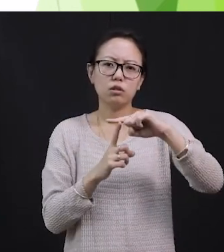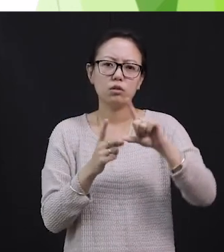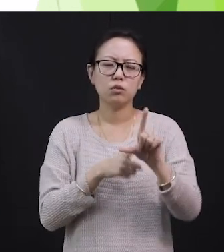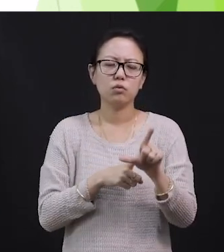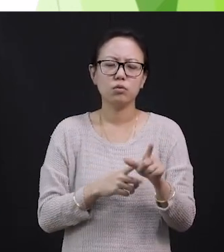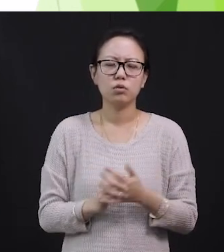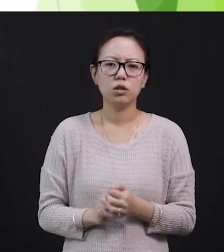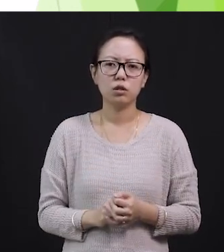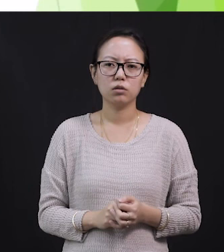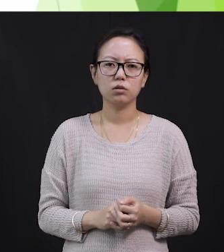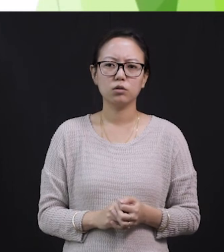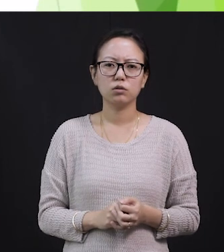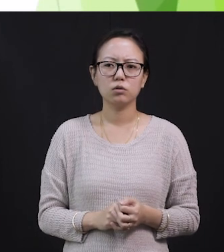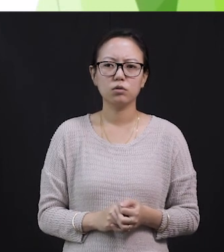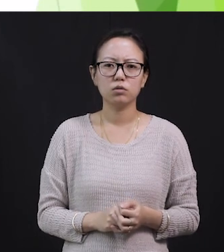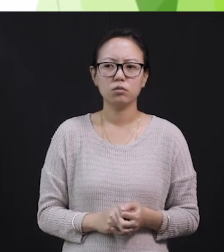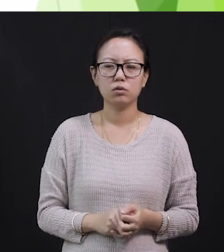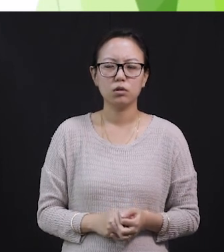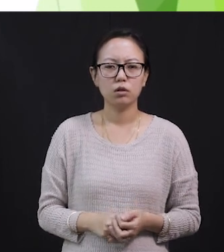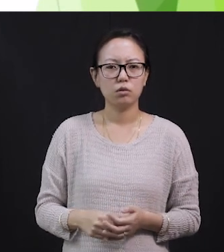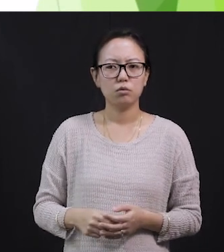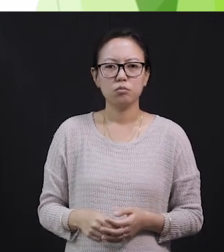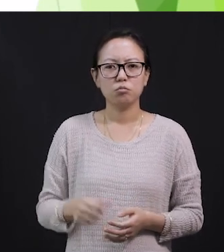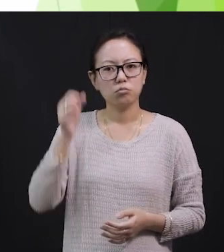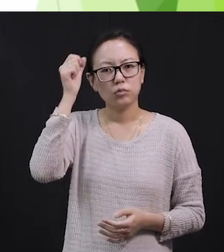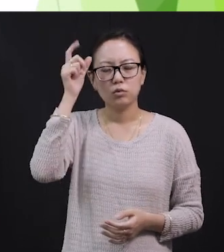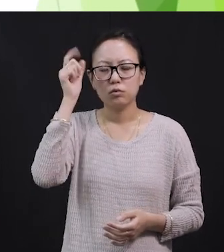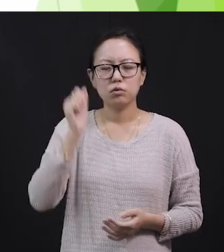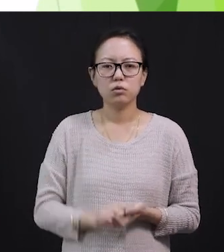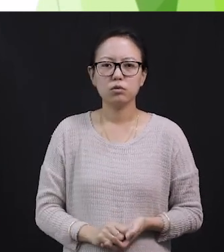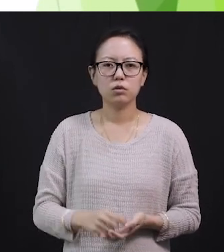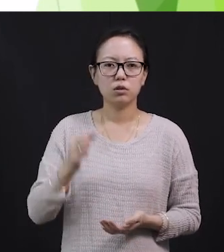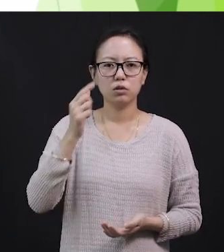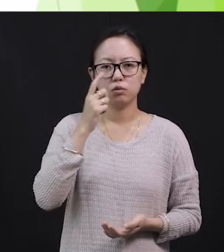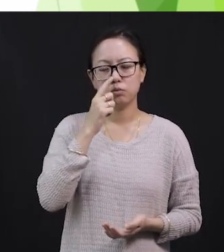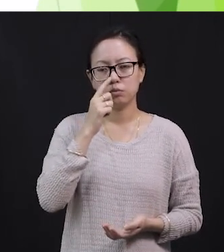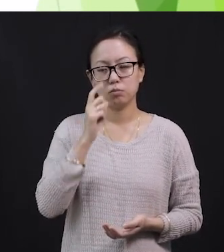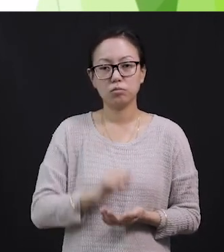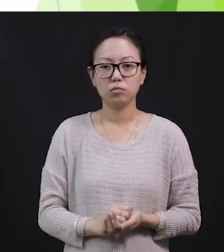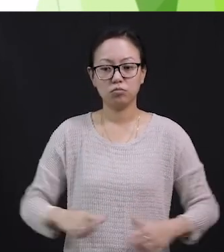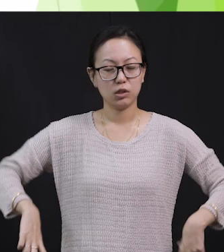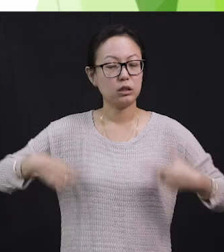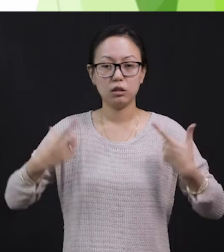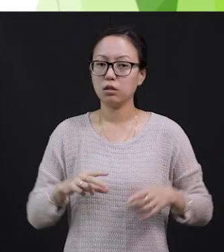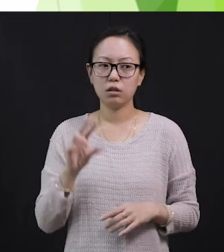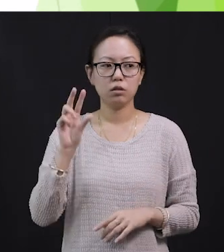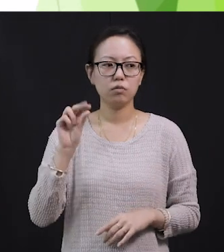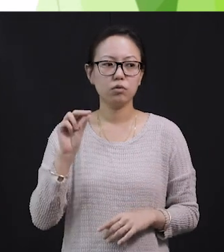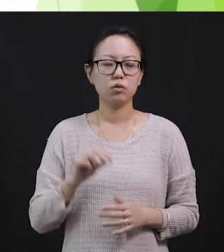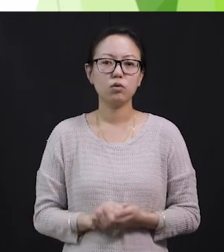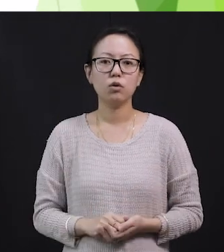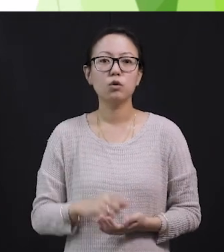through. So there was a need of social reforms in India. The society had to reform, the